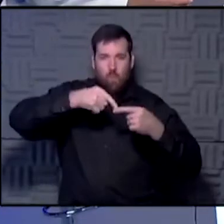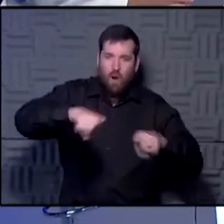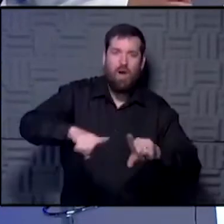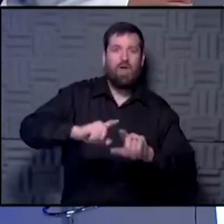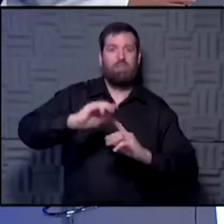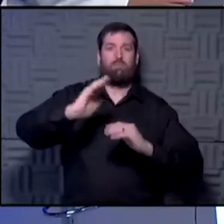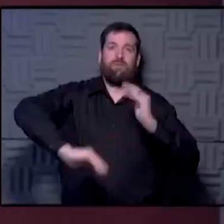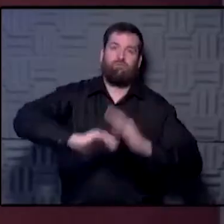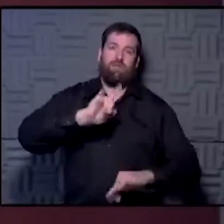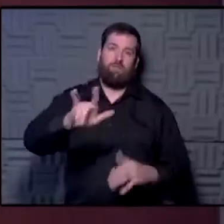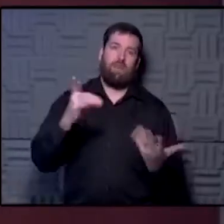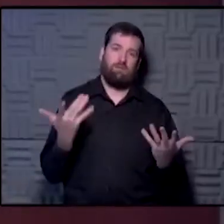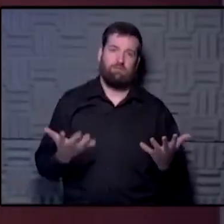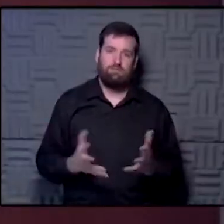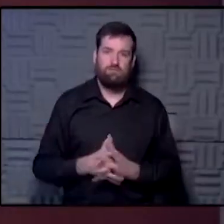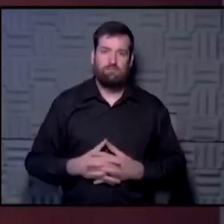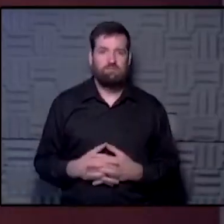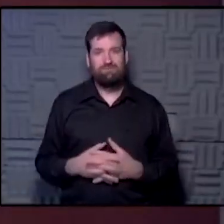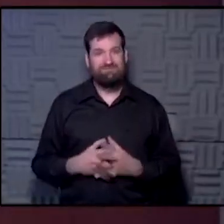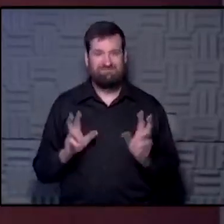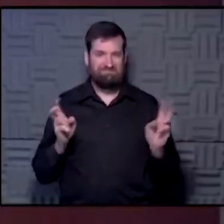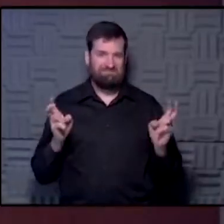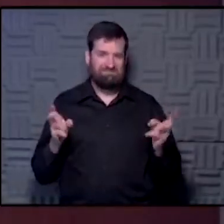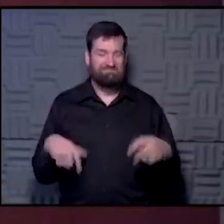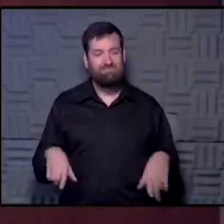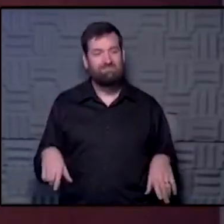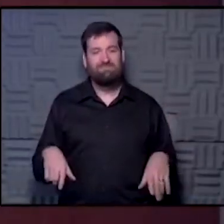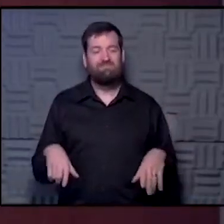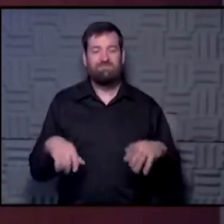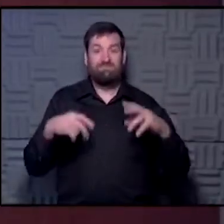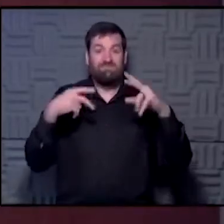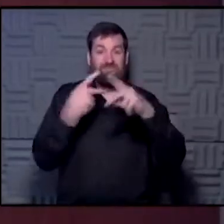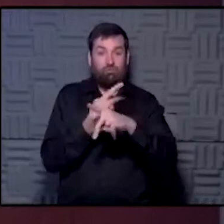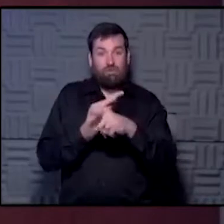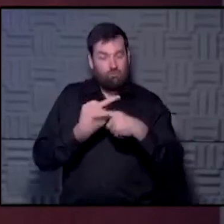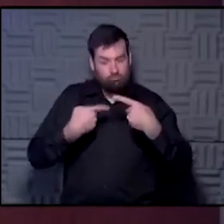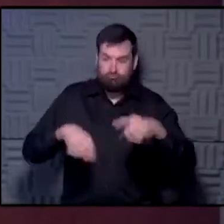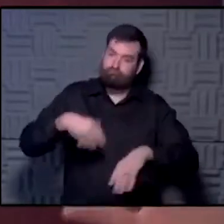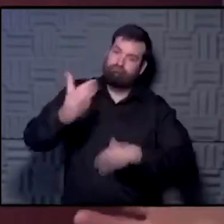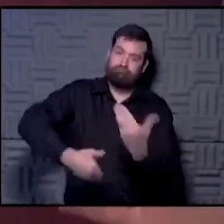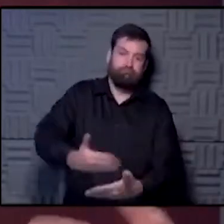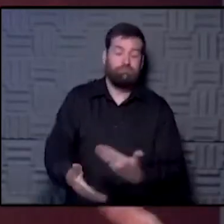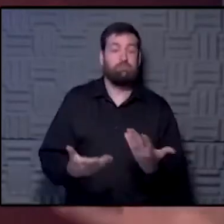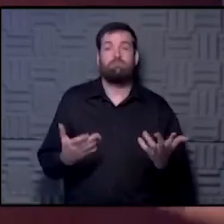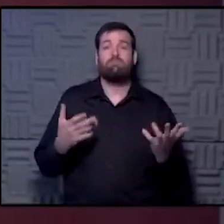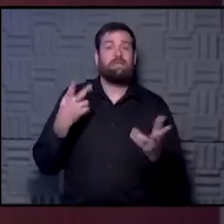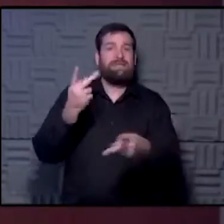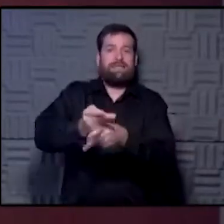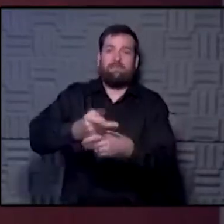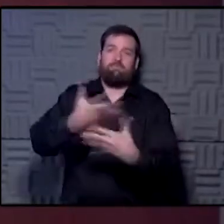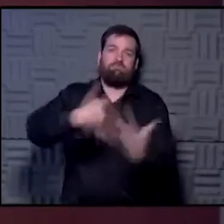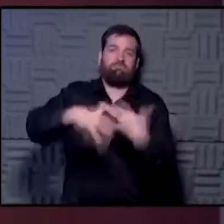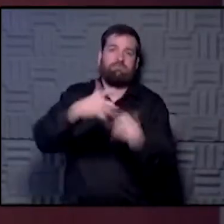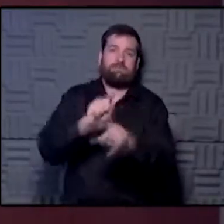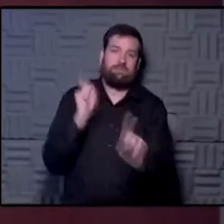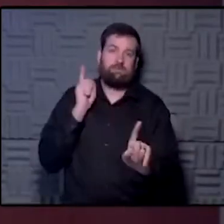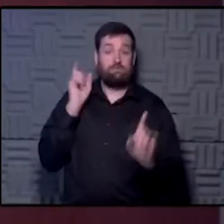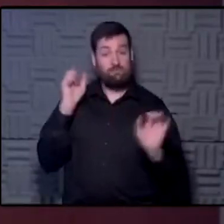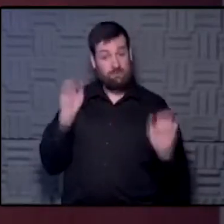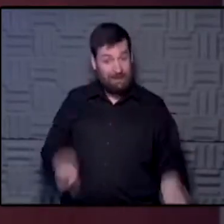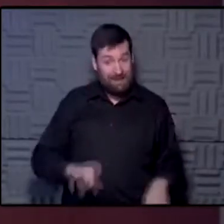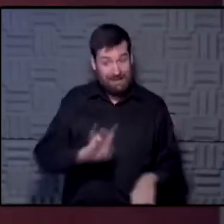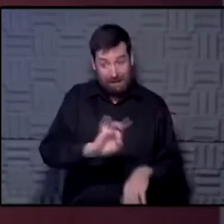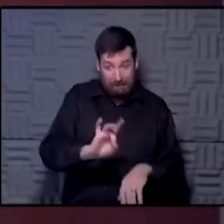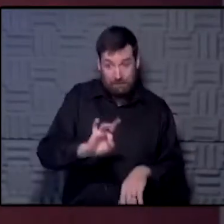Yes. So I think, again, the takeaway there is maintain the distance, and if you can do